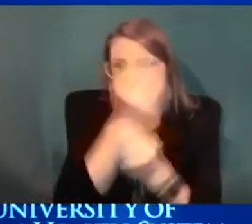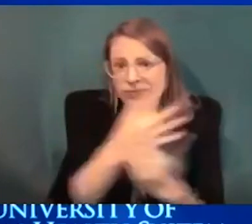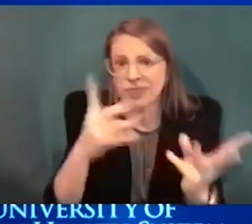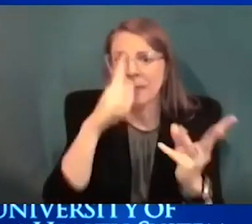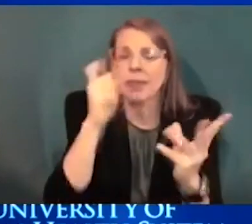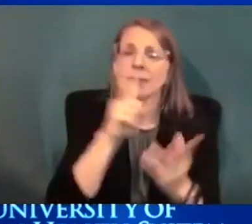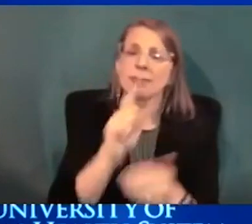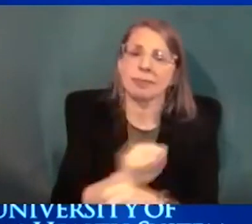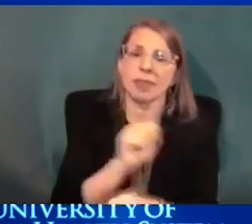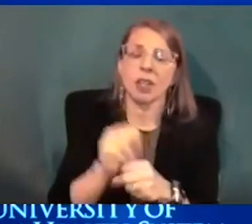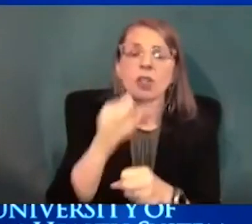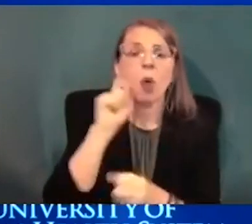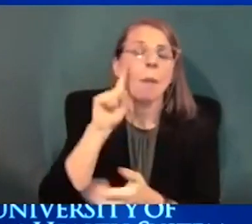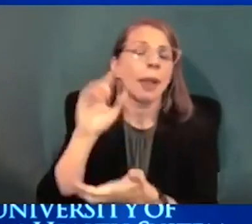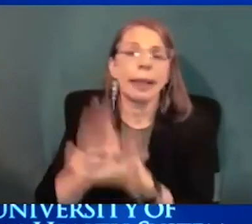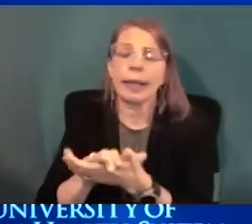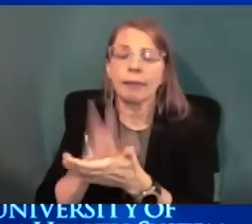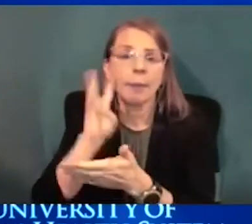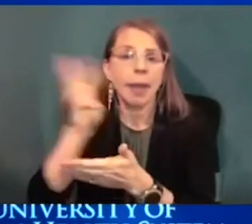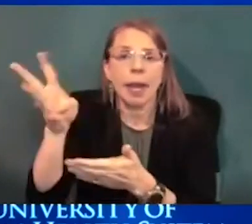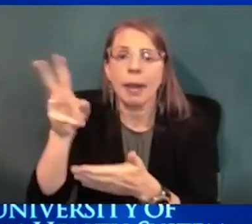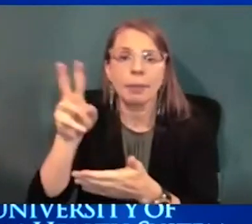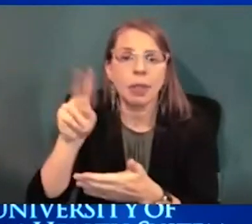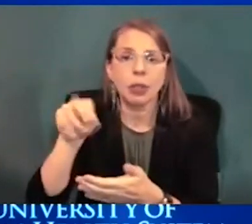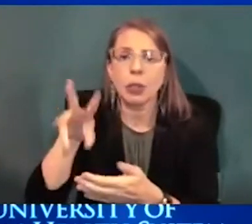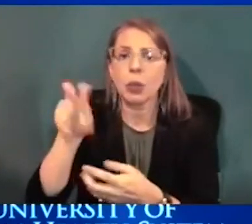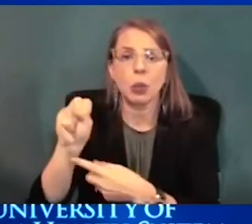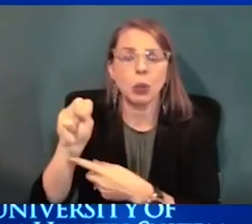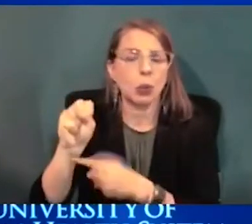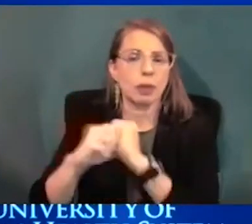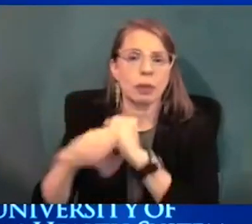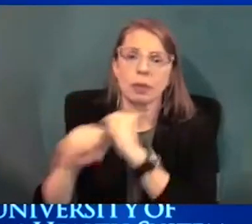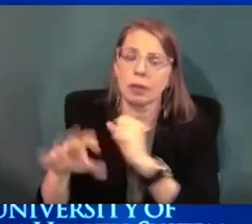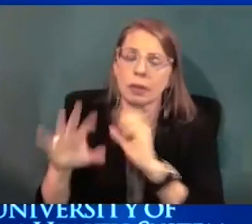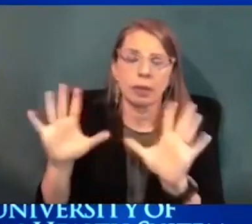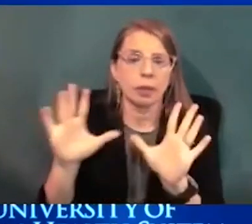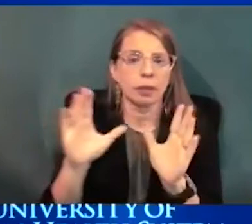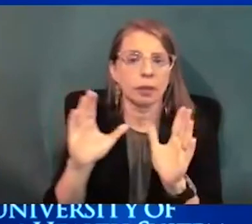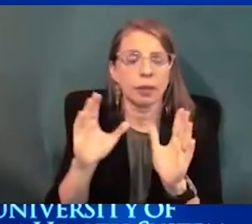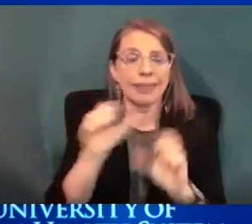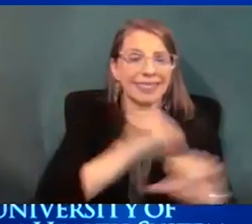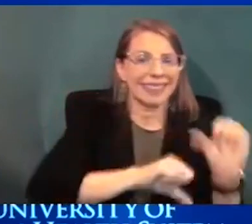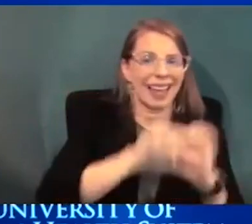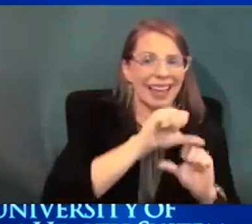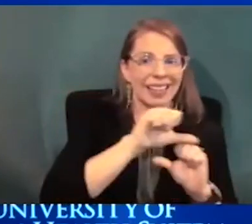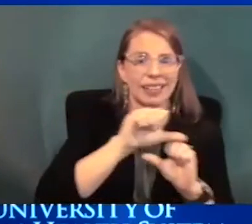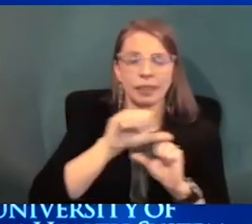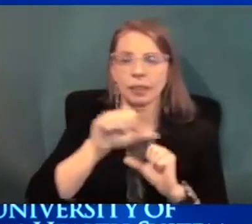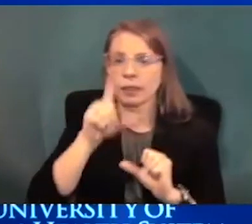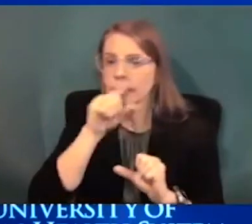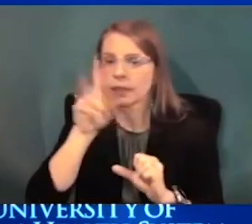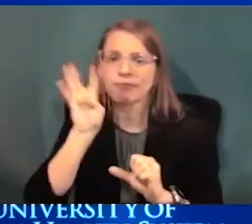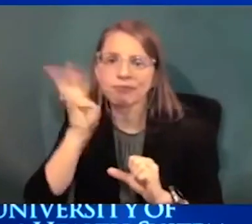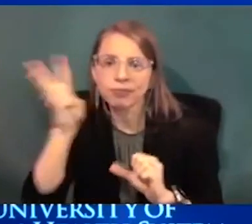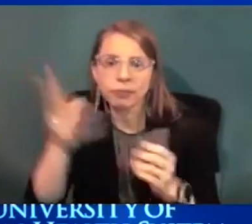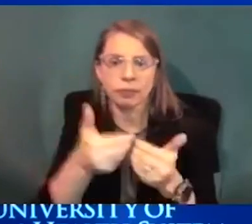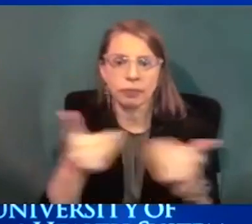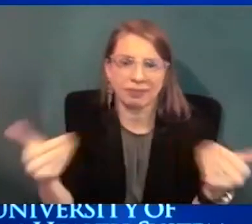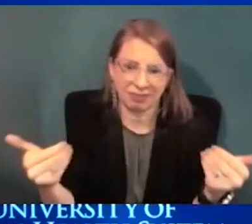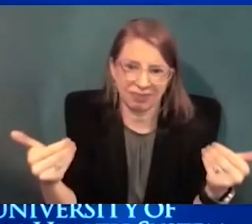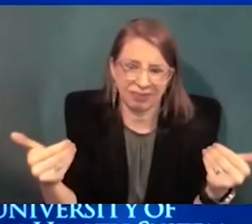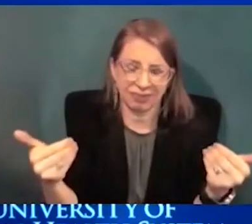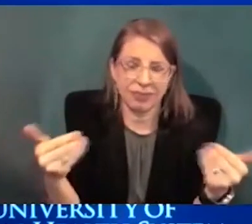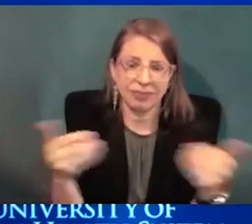in the made-up news network. You just have to separate out the science from the made-up news. And if you want to